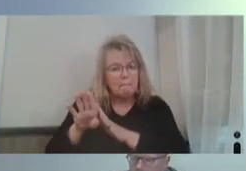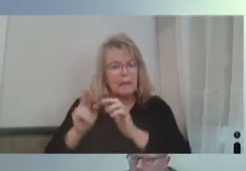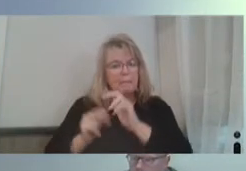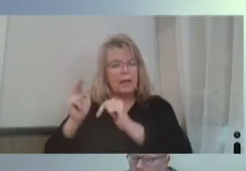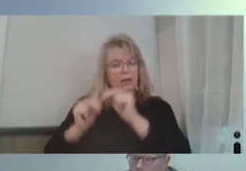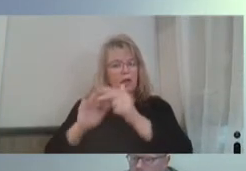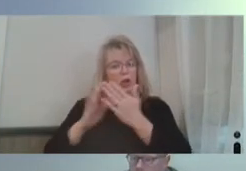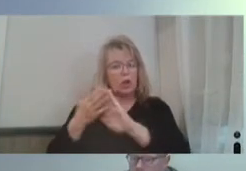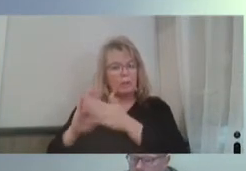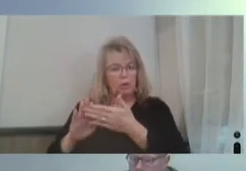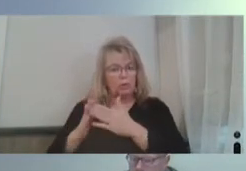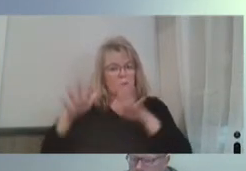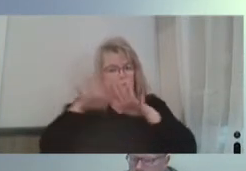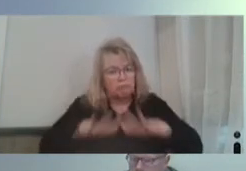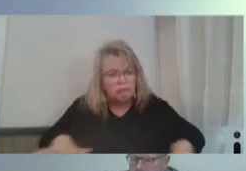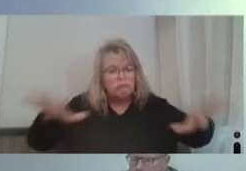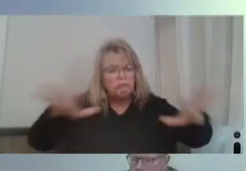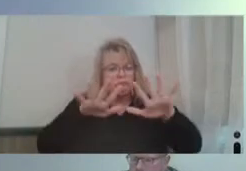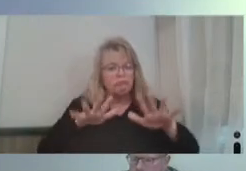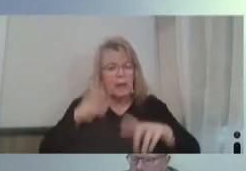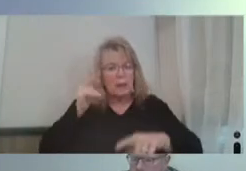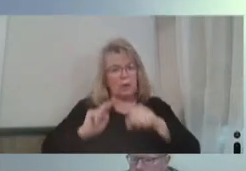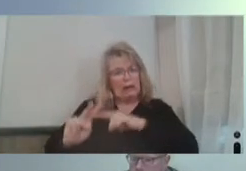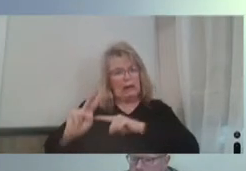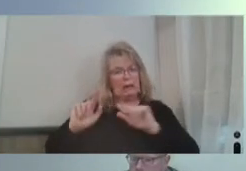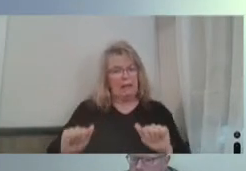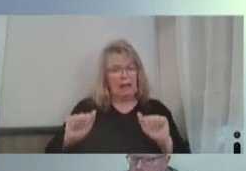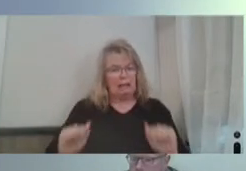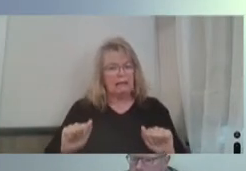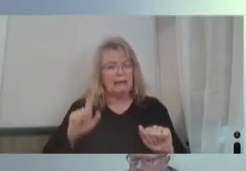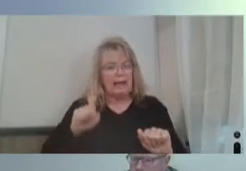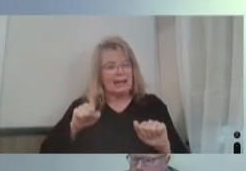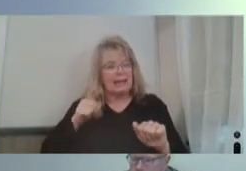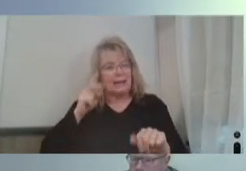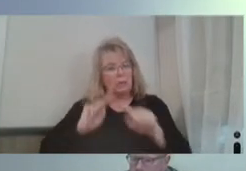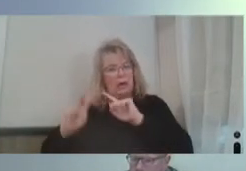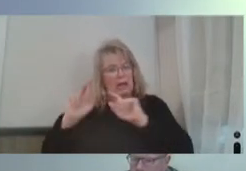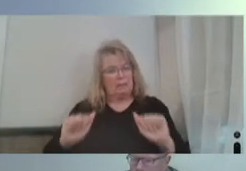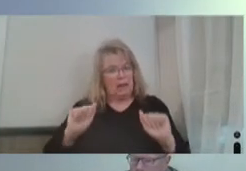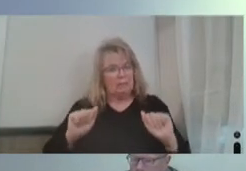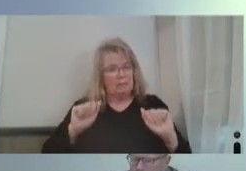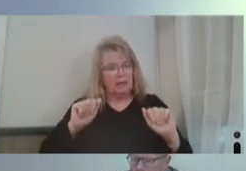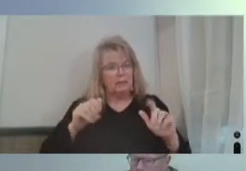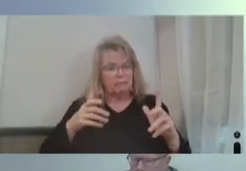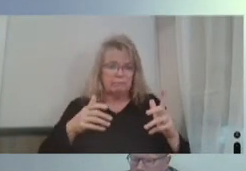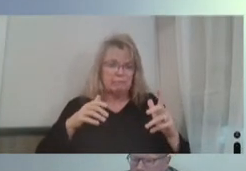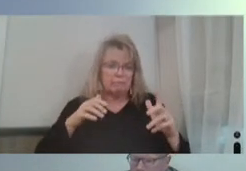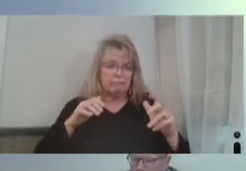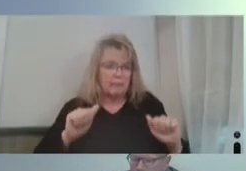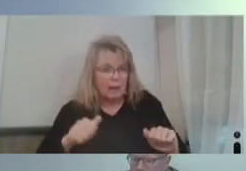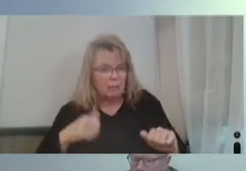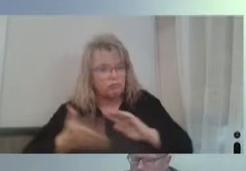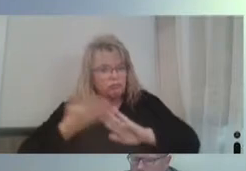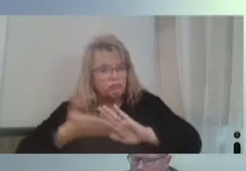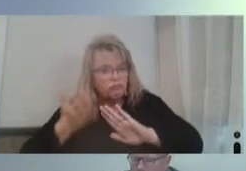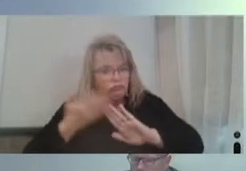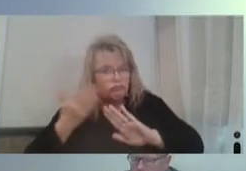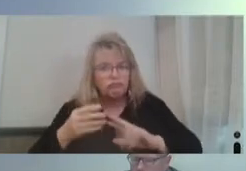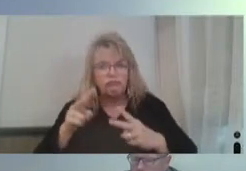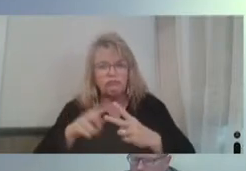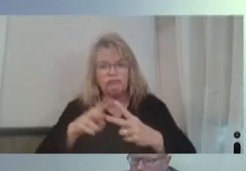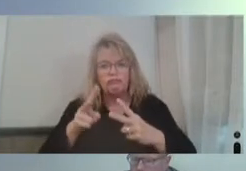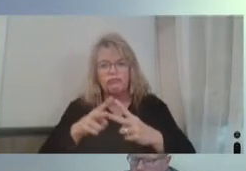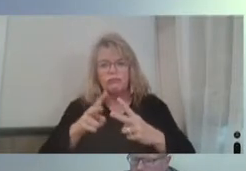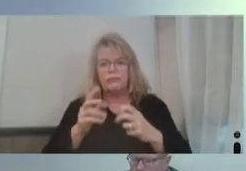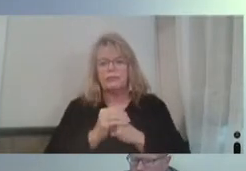That's predictability. They need the predictability to be able to operate in these worlds. And for us to continue moving, you know, things around